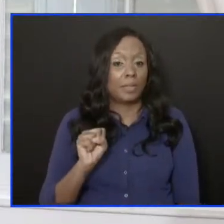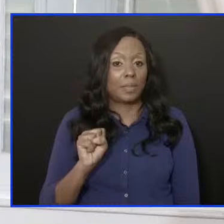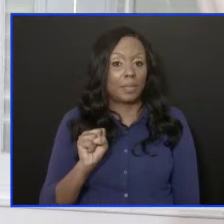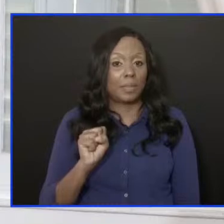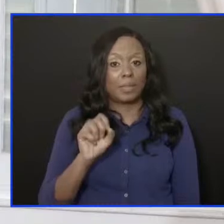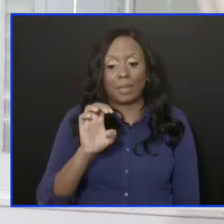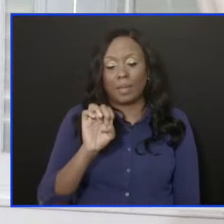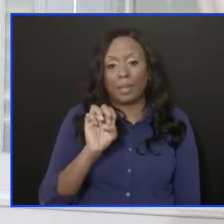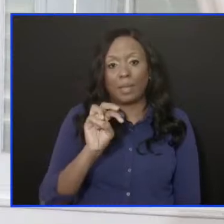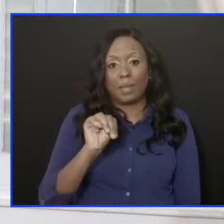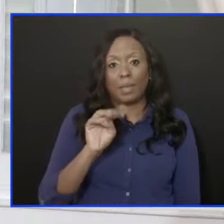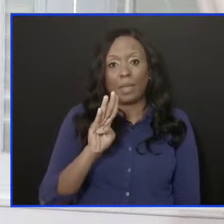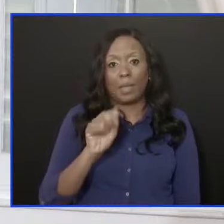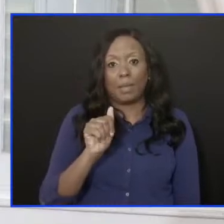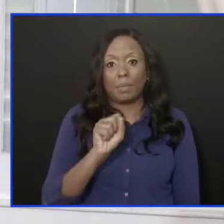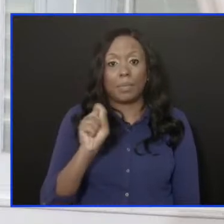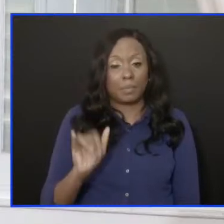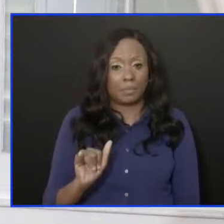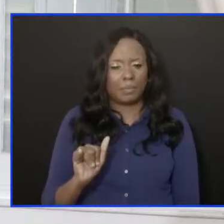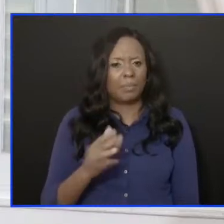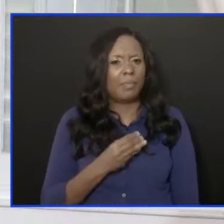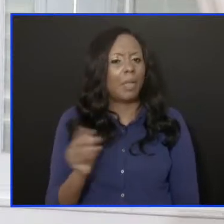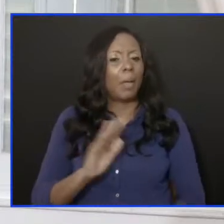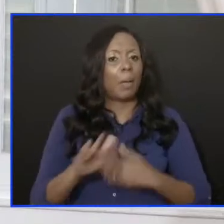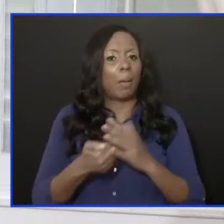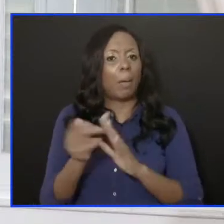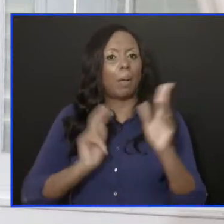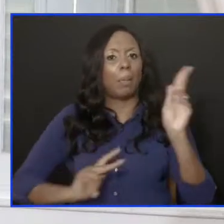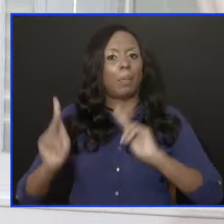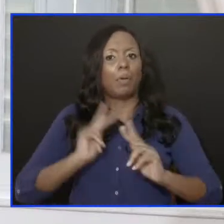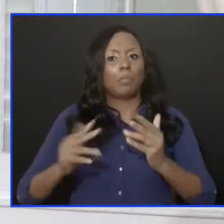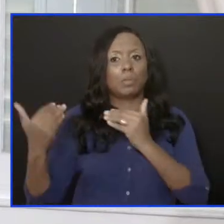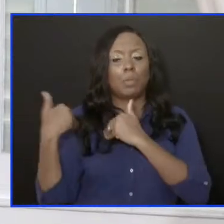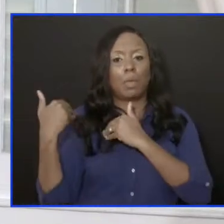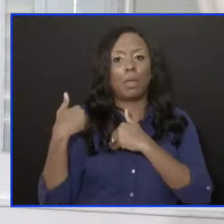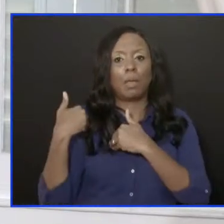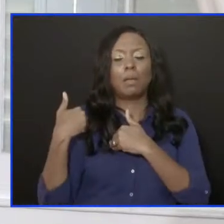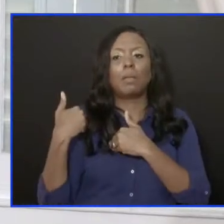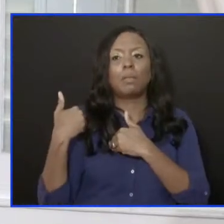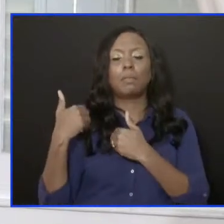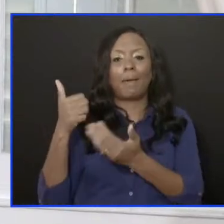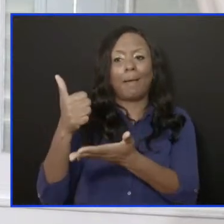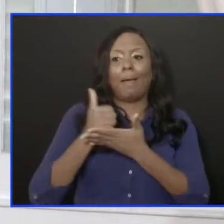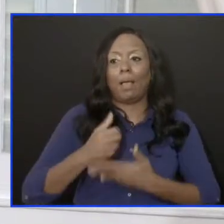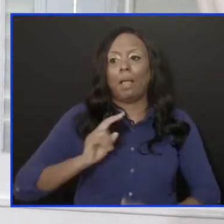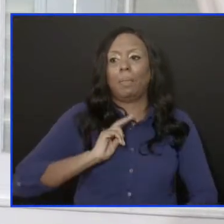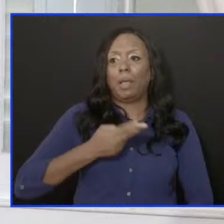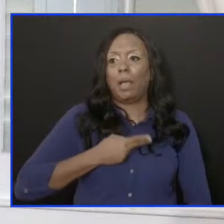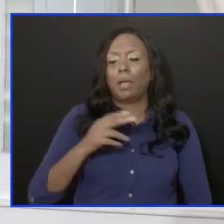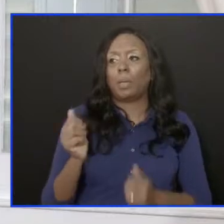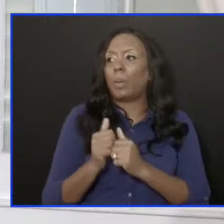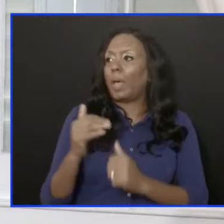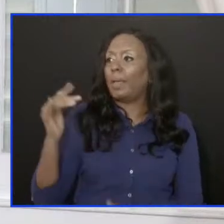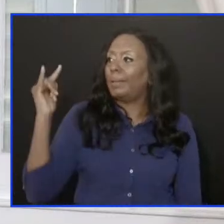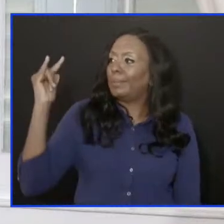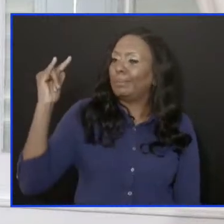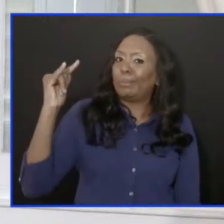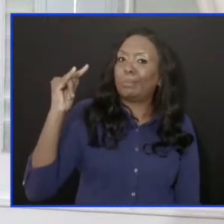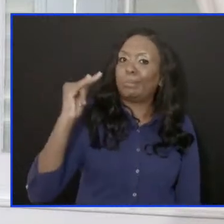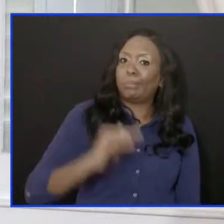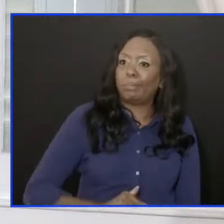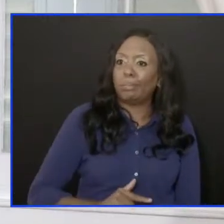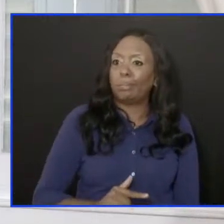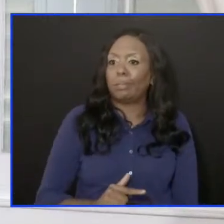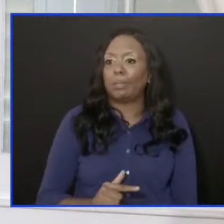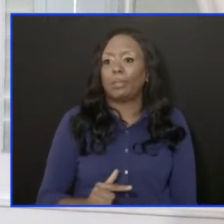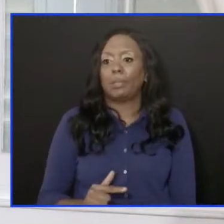Embassy and the officials who are responsible for assisting us with airlifting the 2